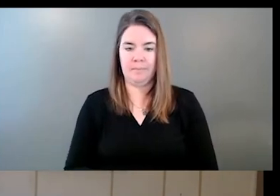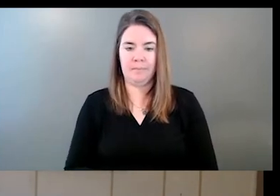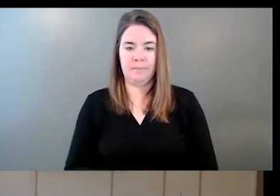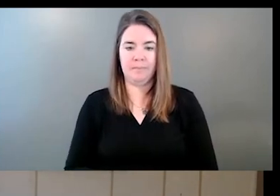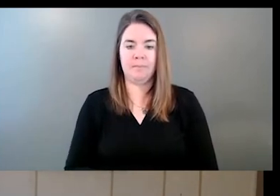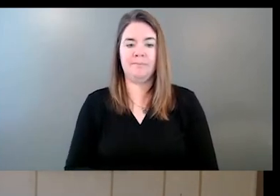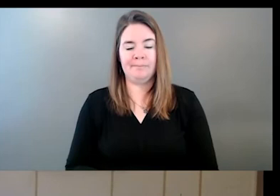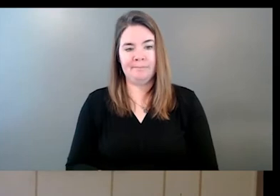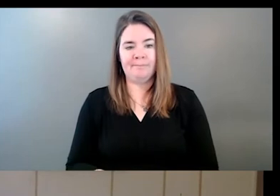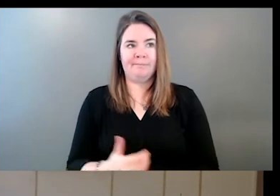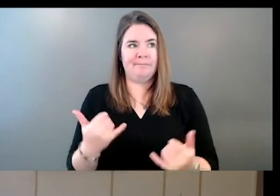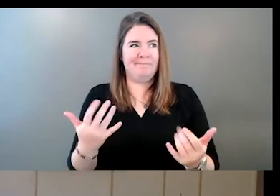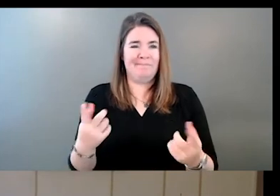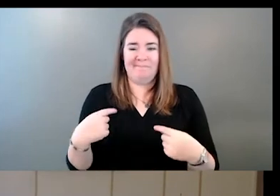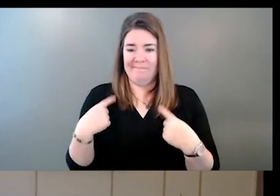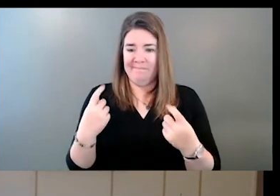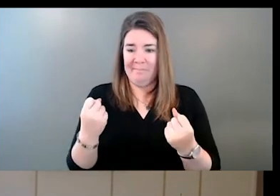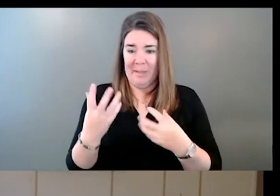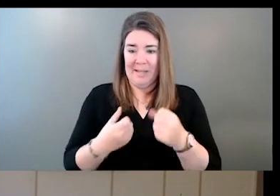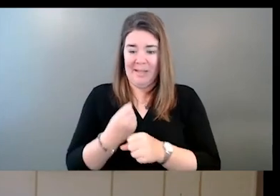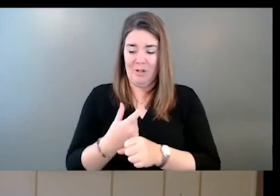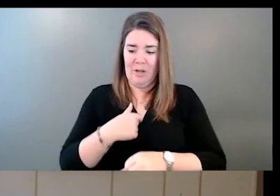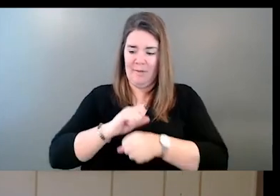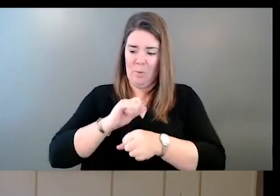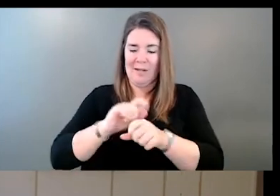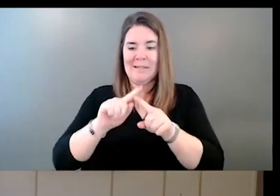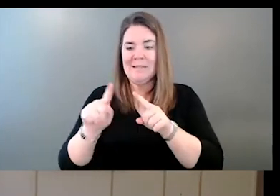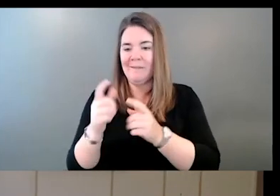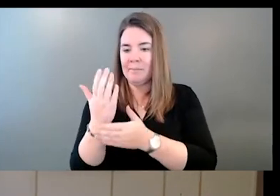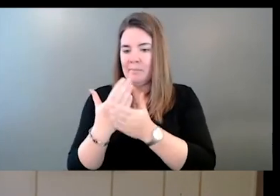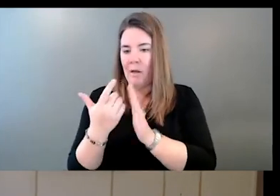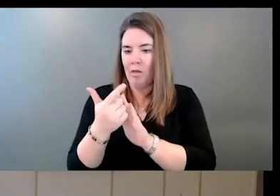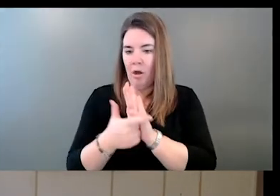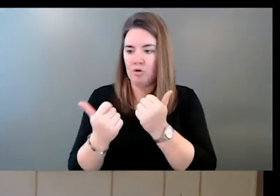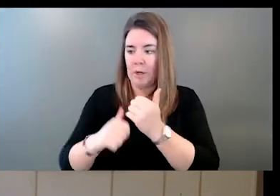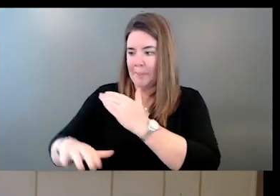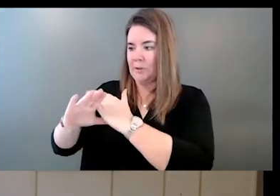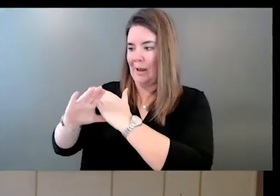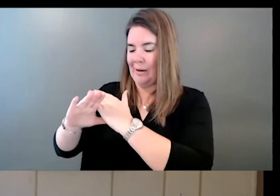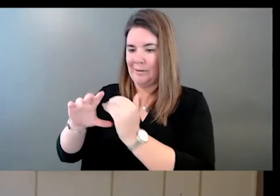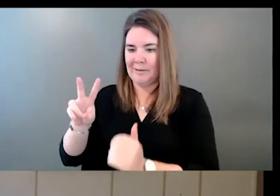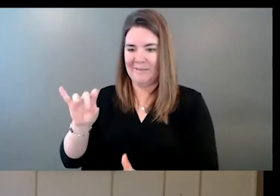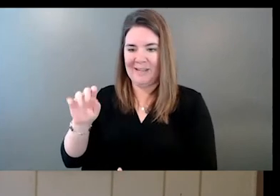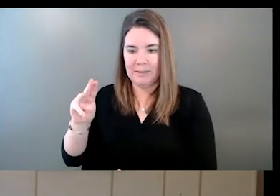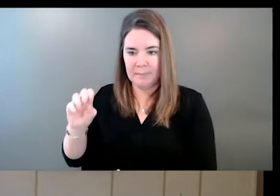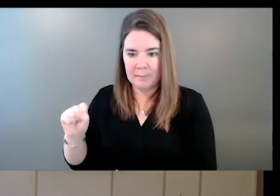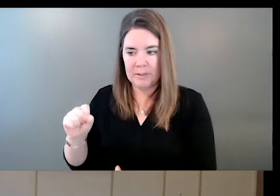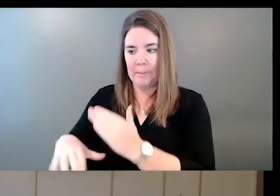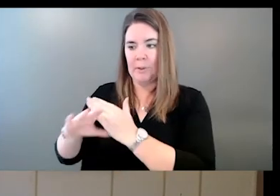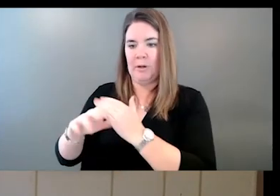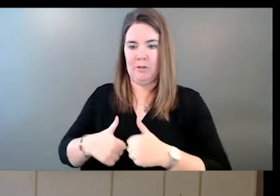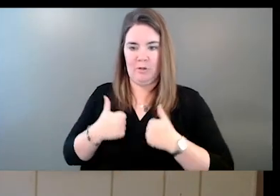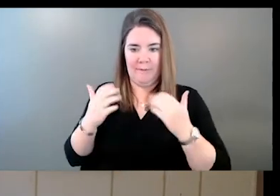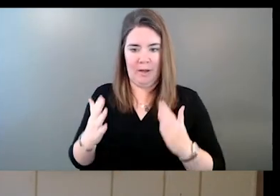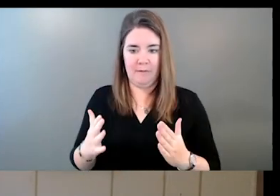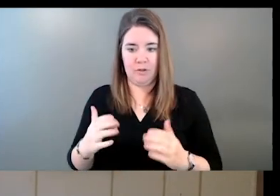Now, over the years, I've worked on many pieces of legislation to protect victims and survivors of domestic violence,